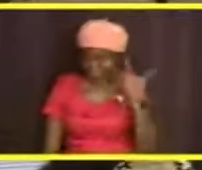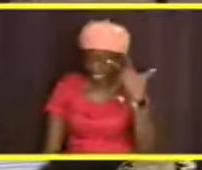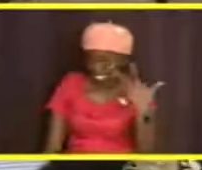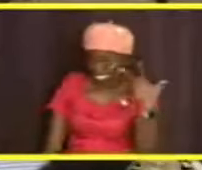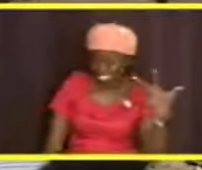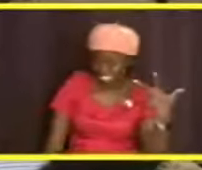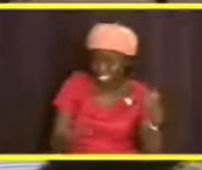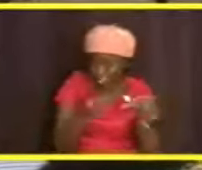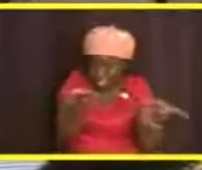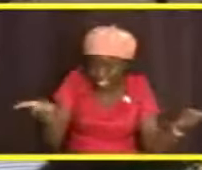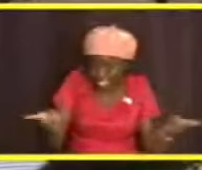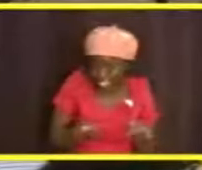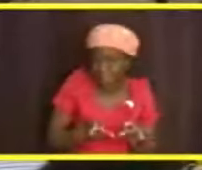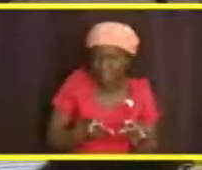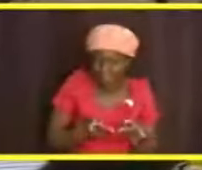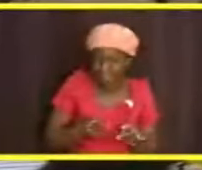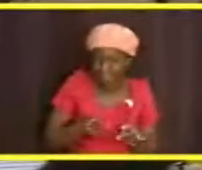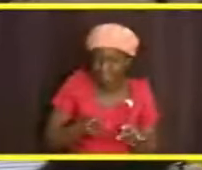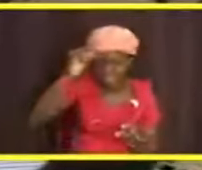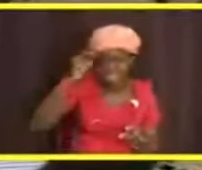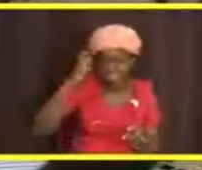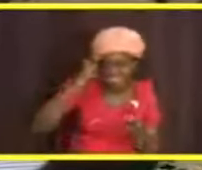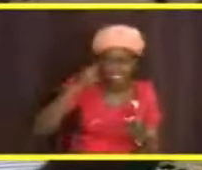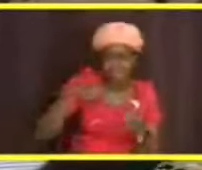Three places.